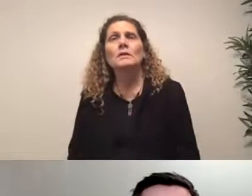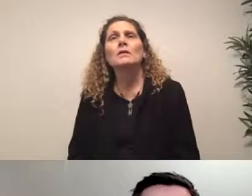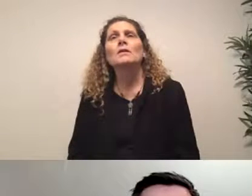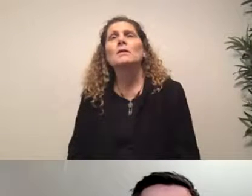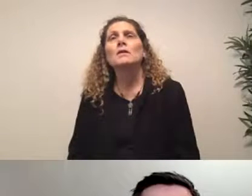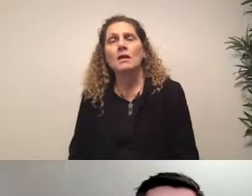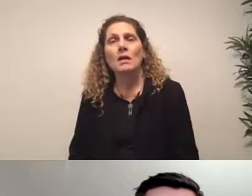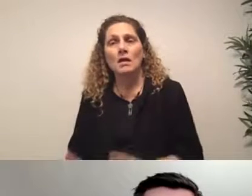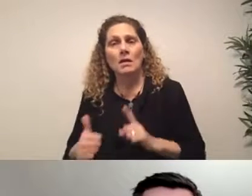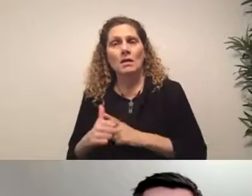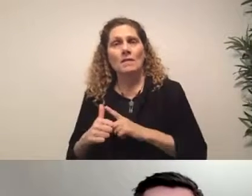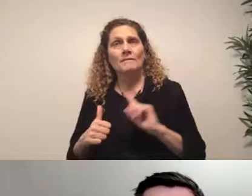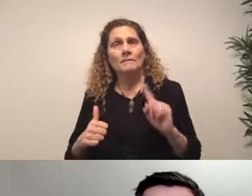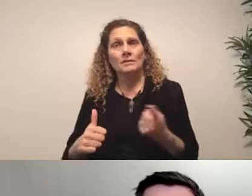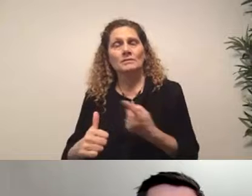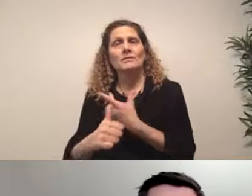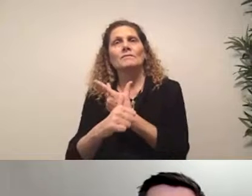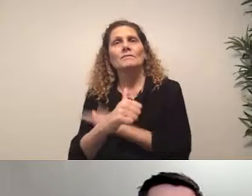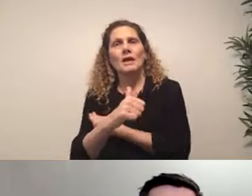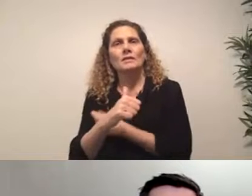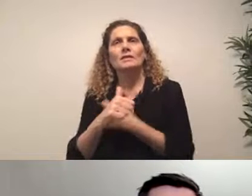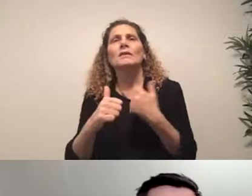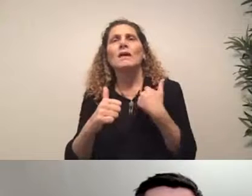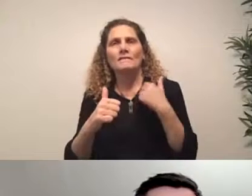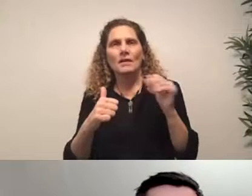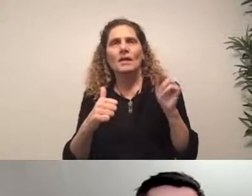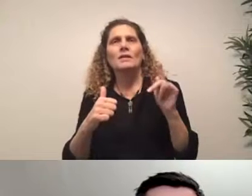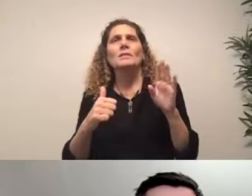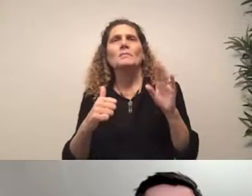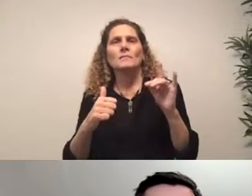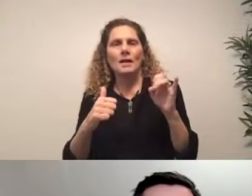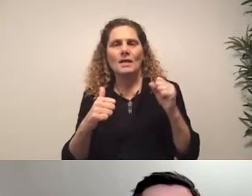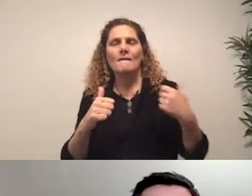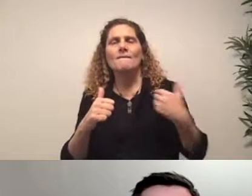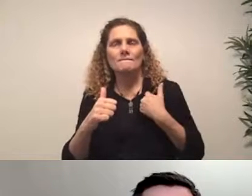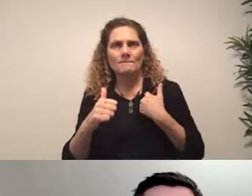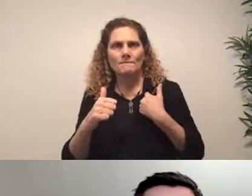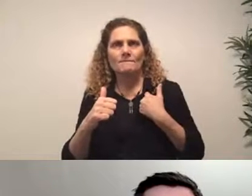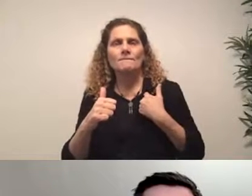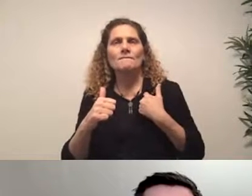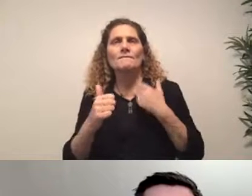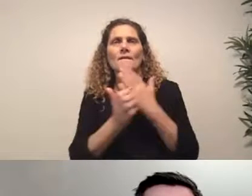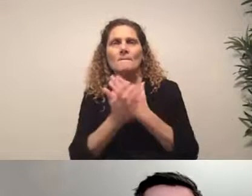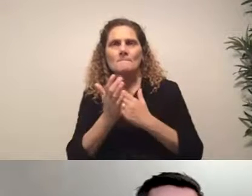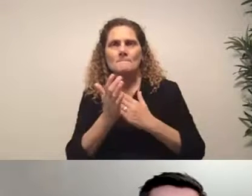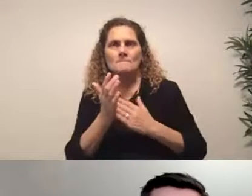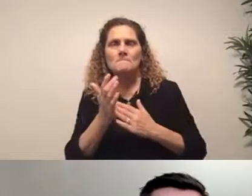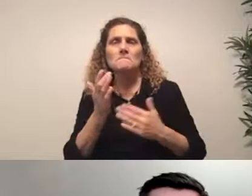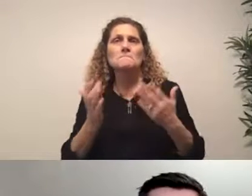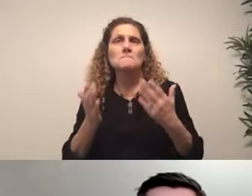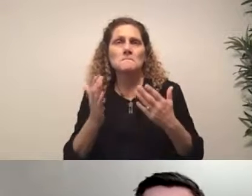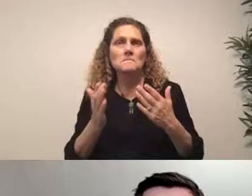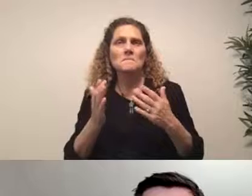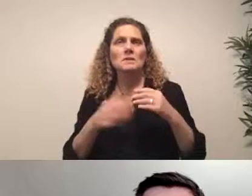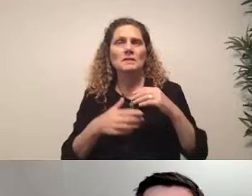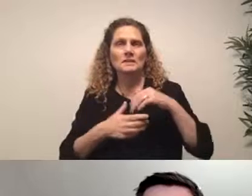you have after the second dose of vaccine. So it is plausible that you may test positive for antibodies after the first dose. That doesn't necessarily mean